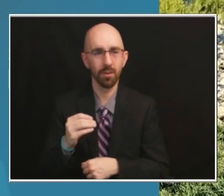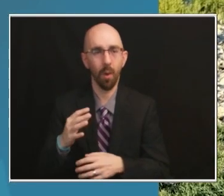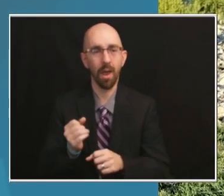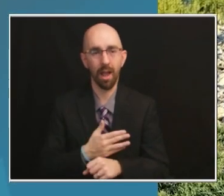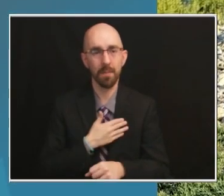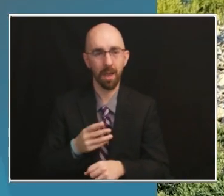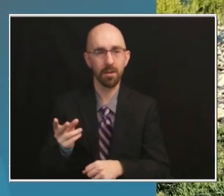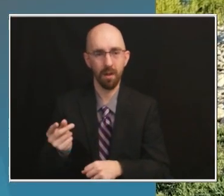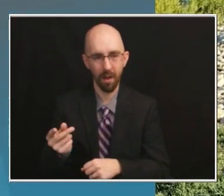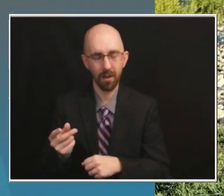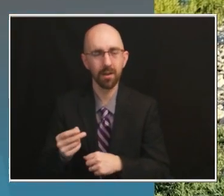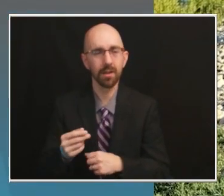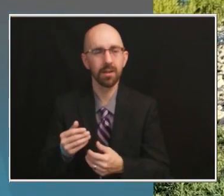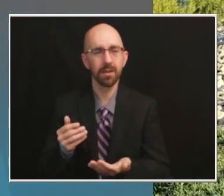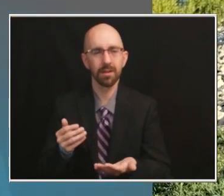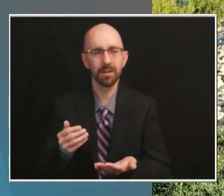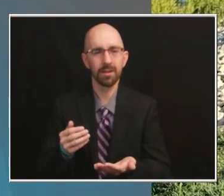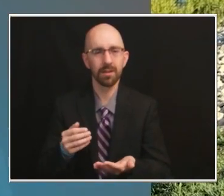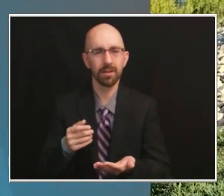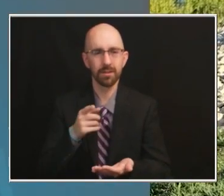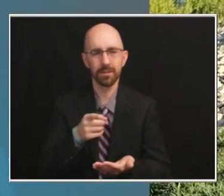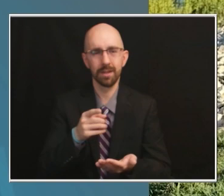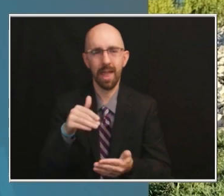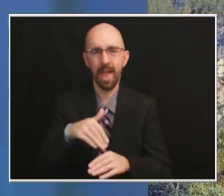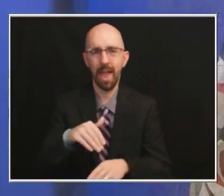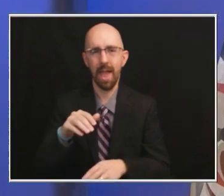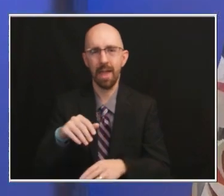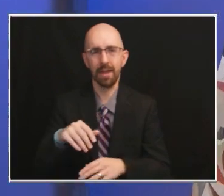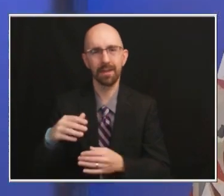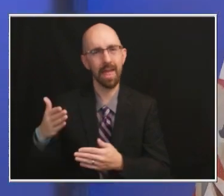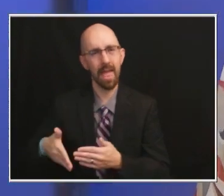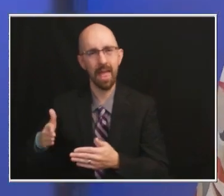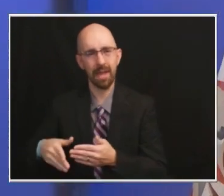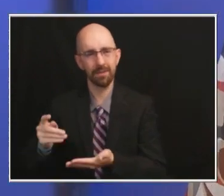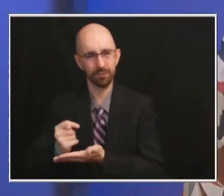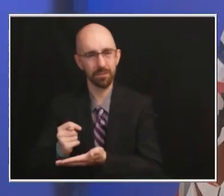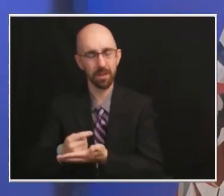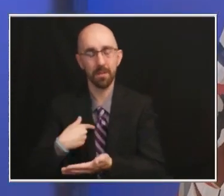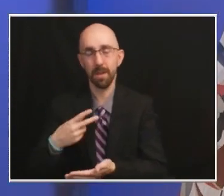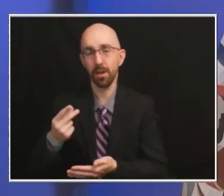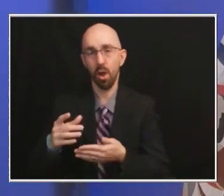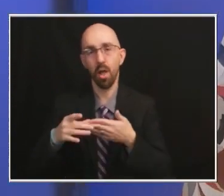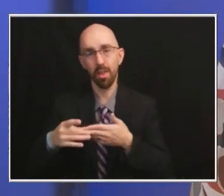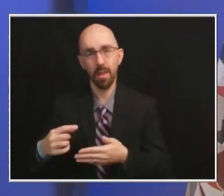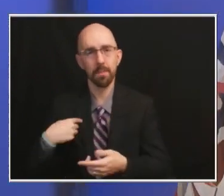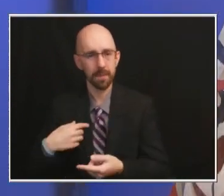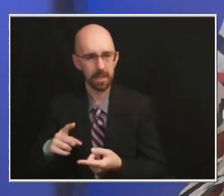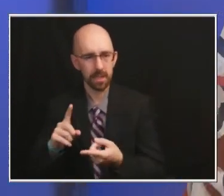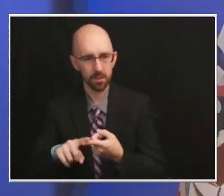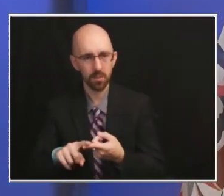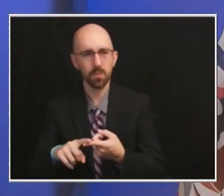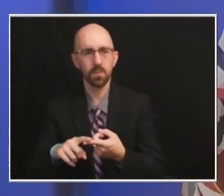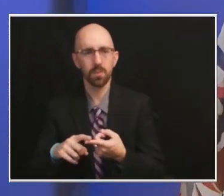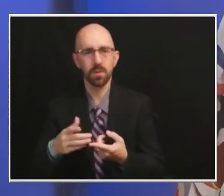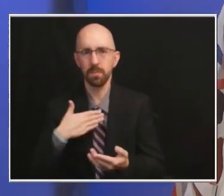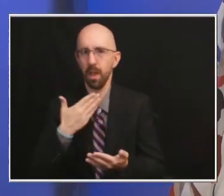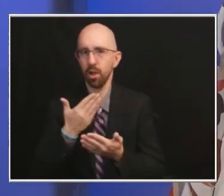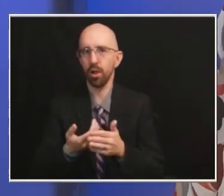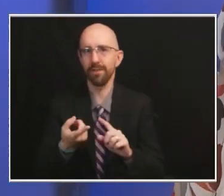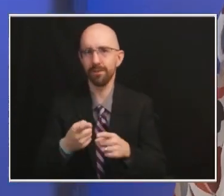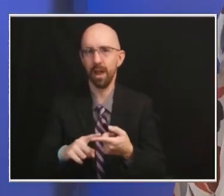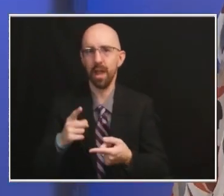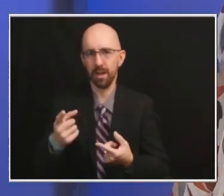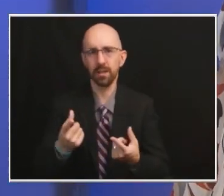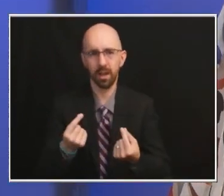dog at the tail end of treatment, and then my dog led me to my good friend who just